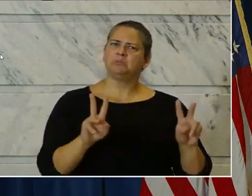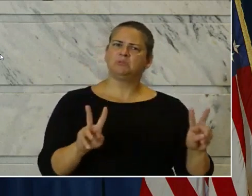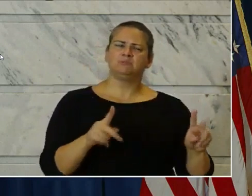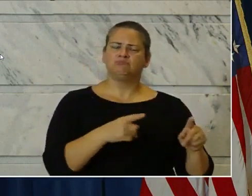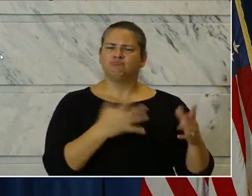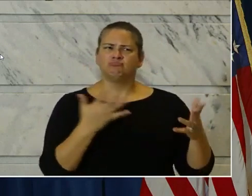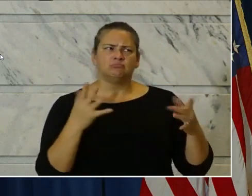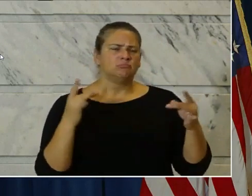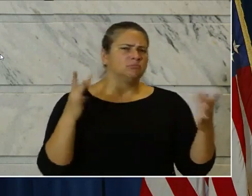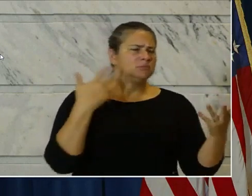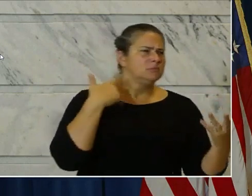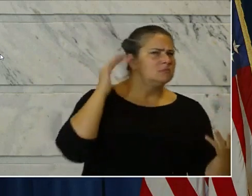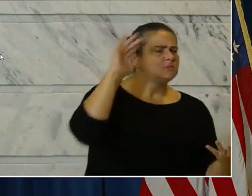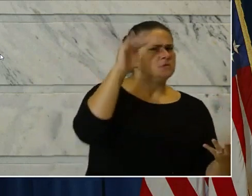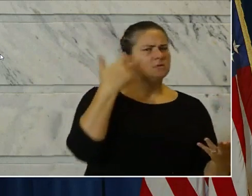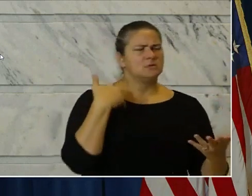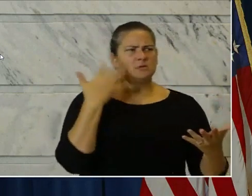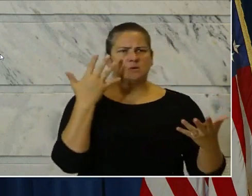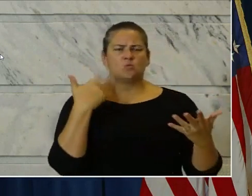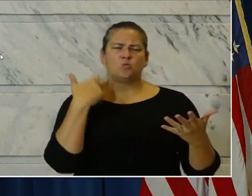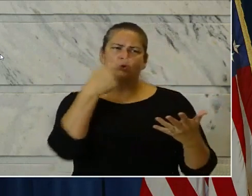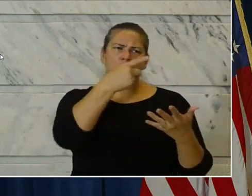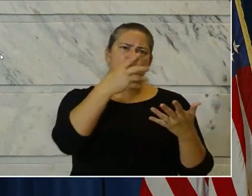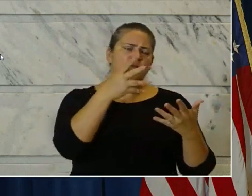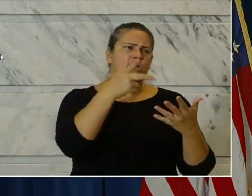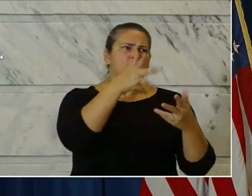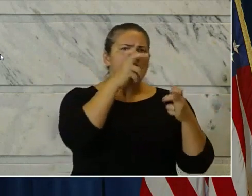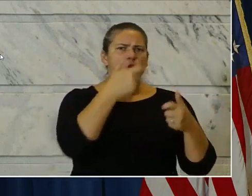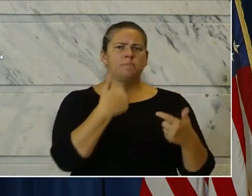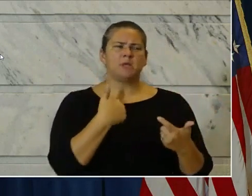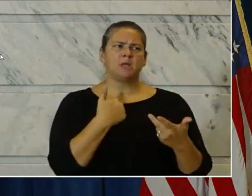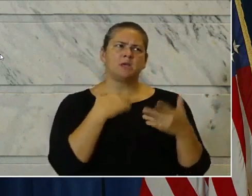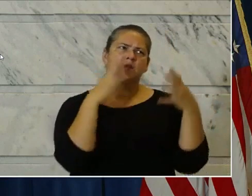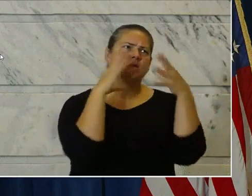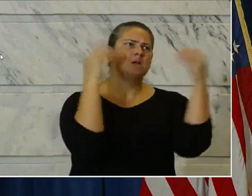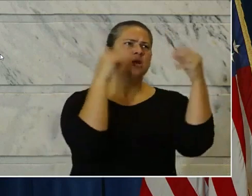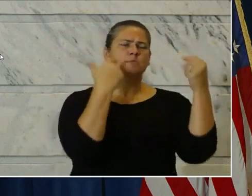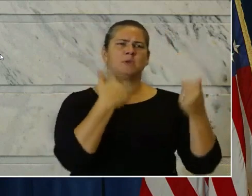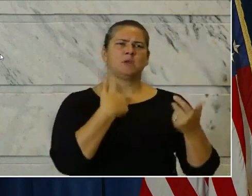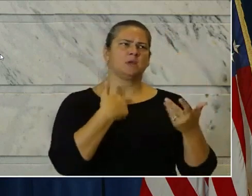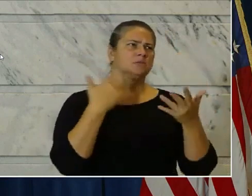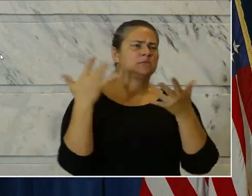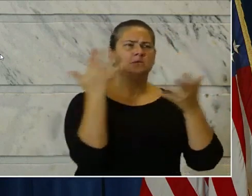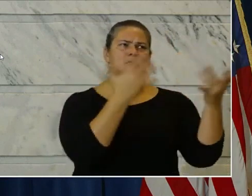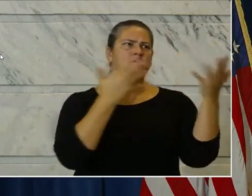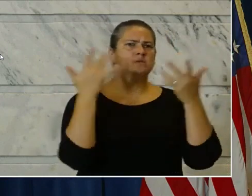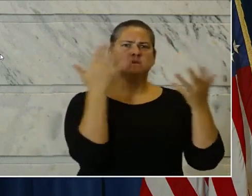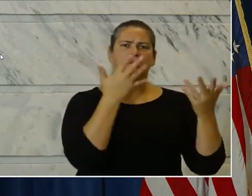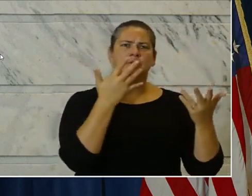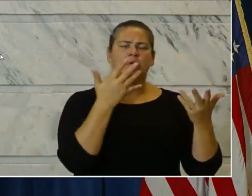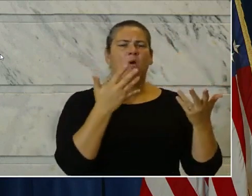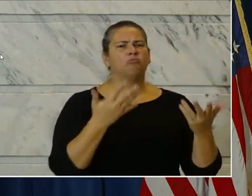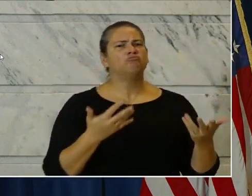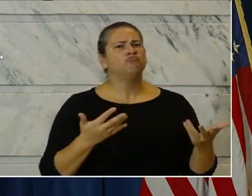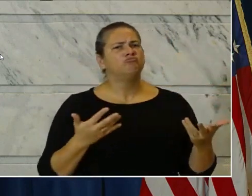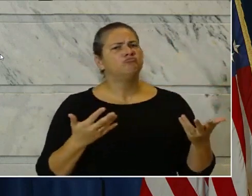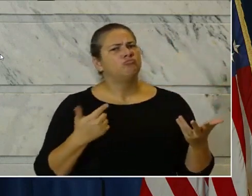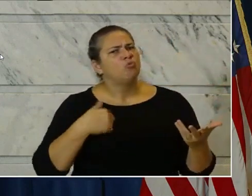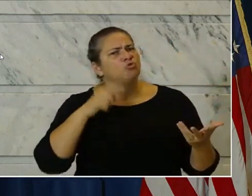voices to be heard, and we should listen. We should listen to the trauma and to the